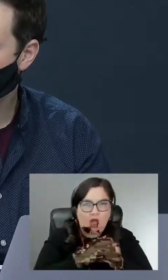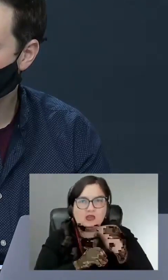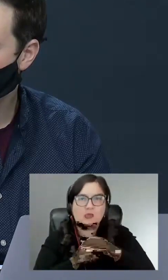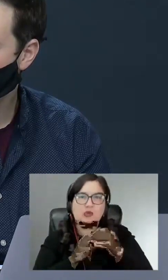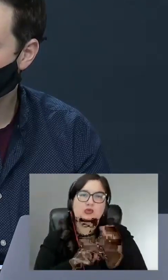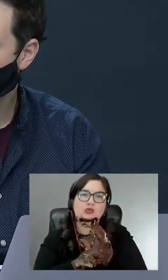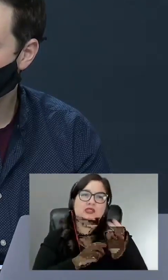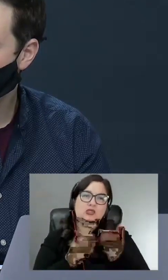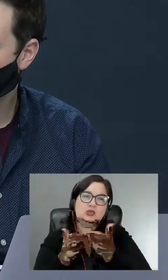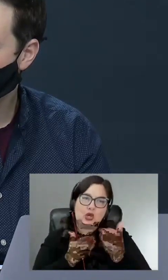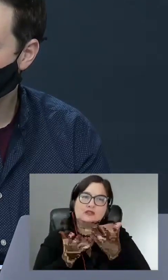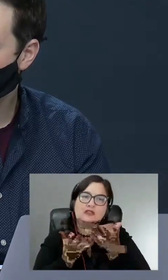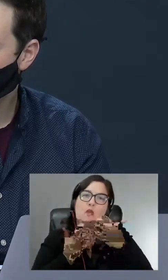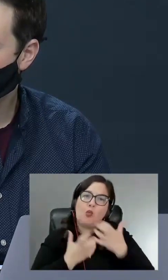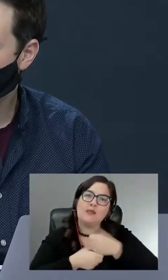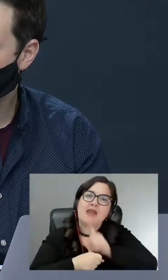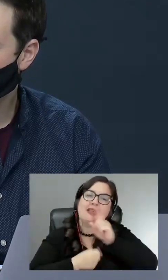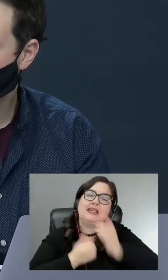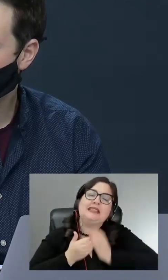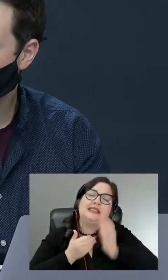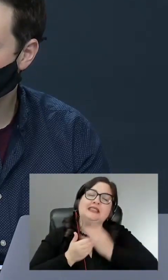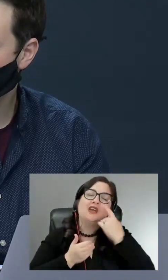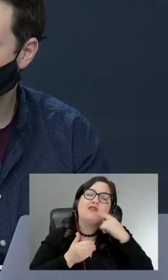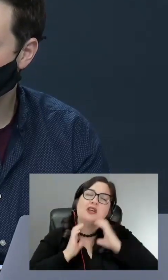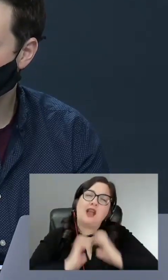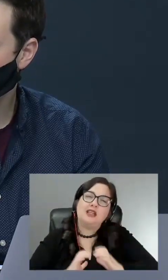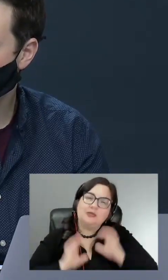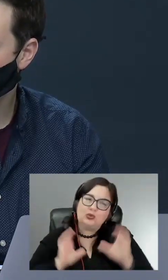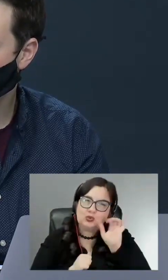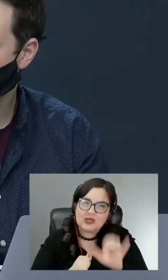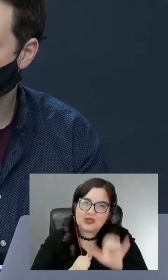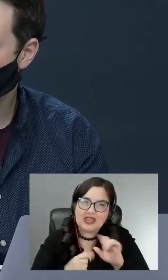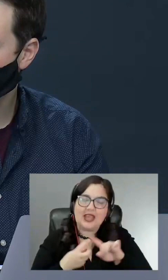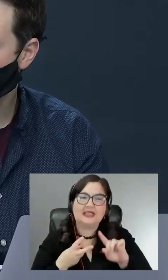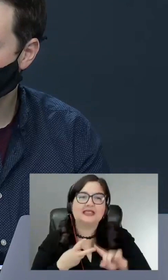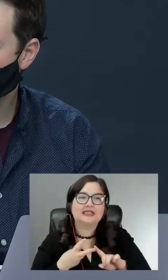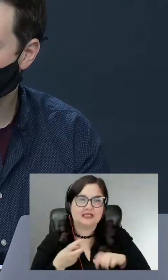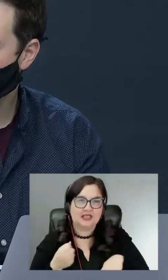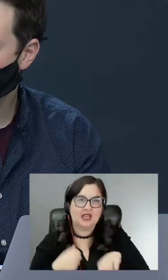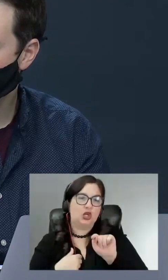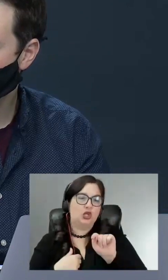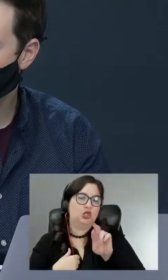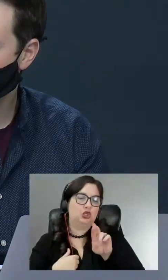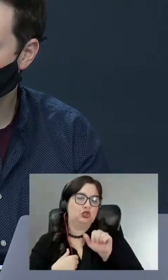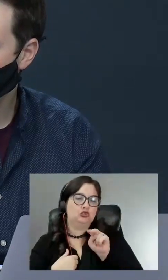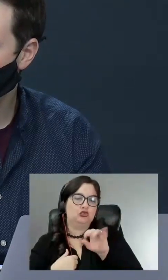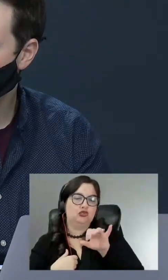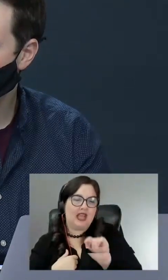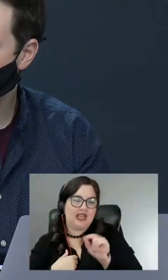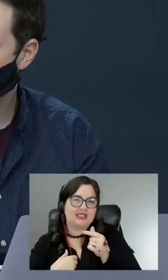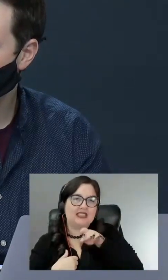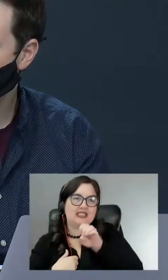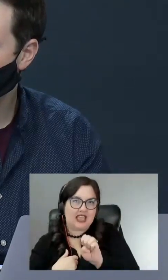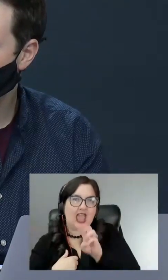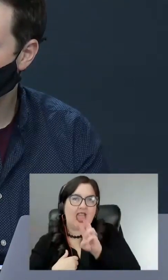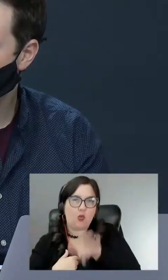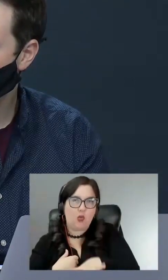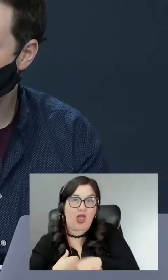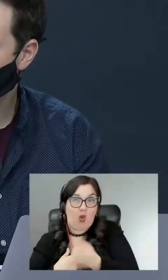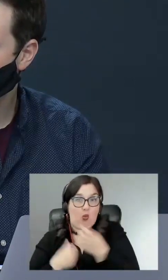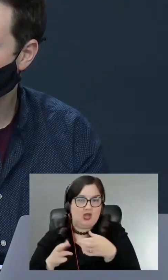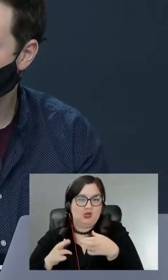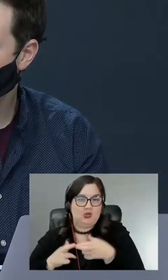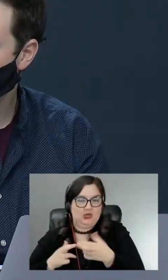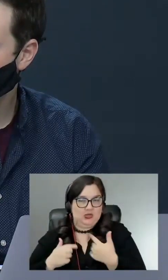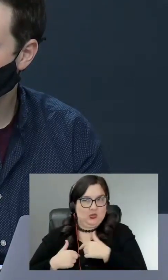wanted to make it easy for customers to do that. And so, what Transit Gateway did in one region, we're doing sort of globally. Yeah. And the orchestration